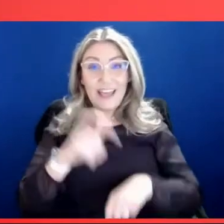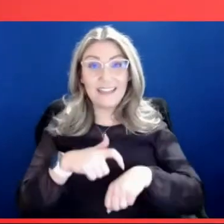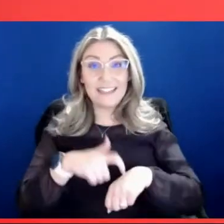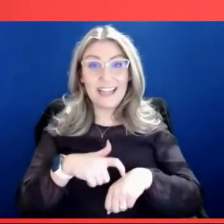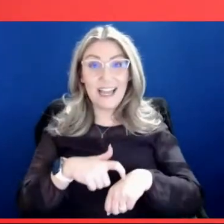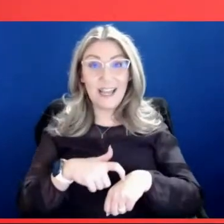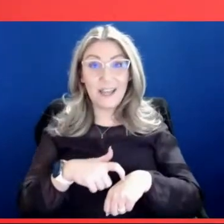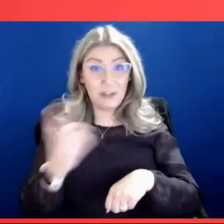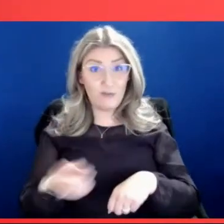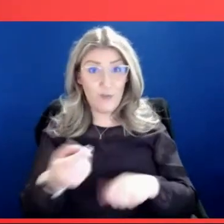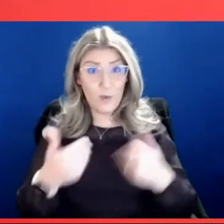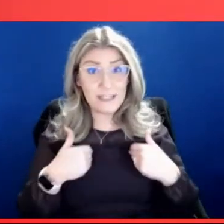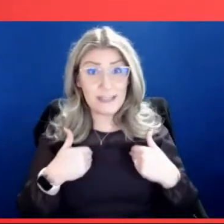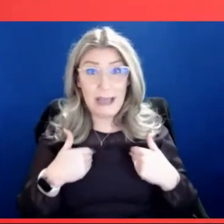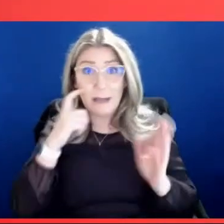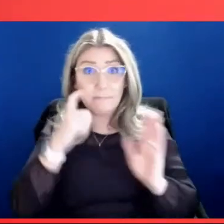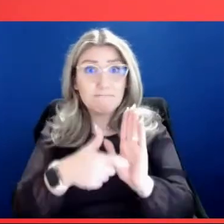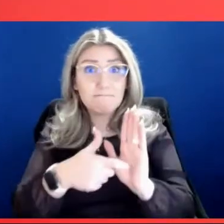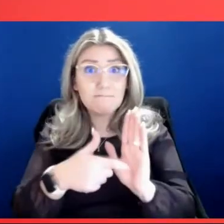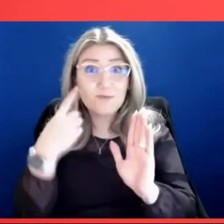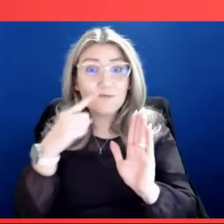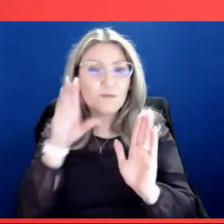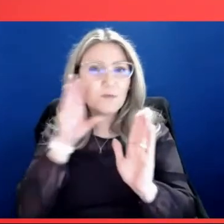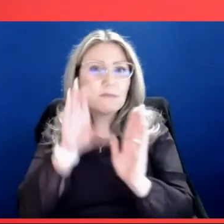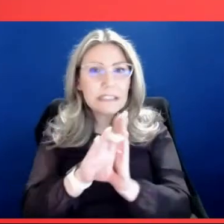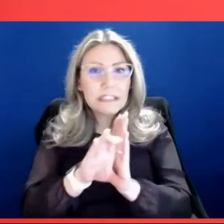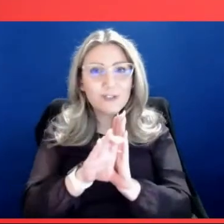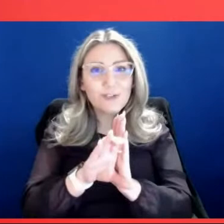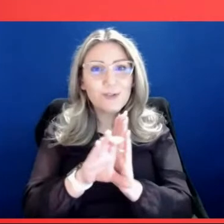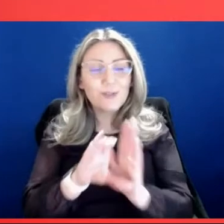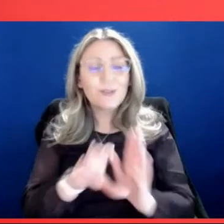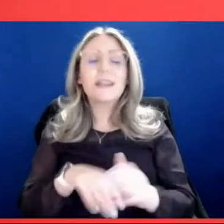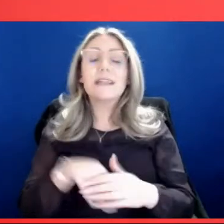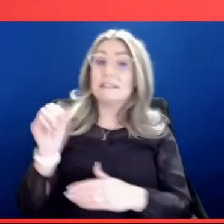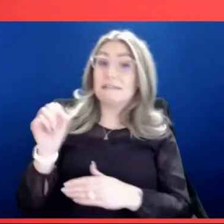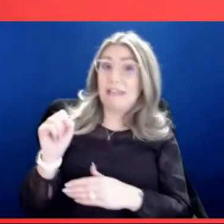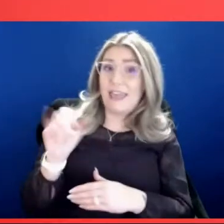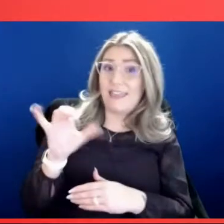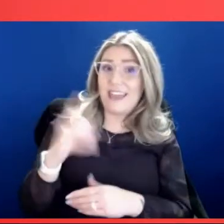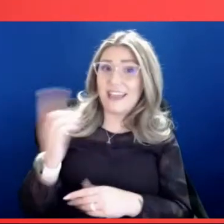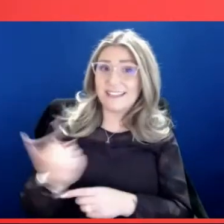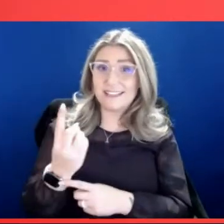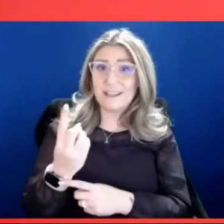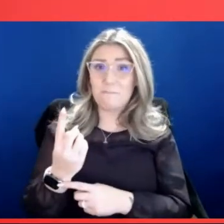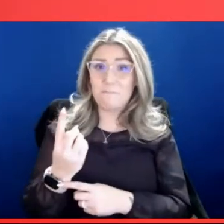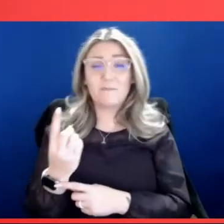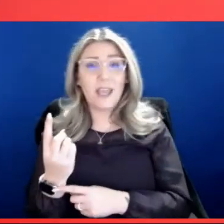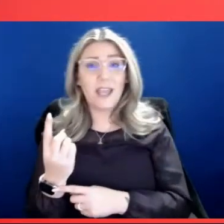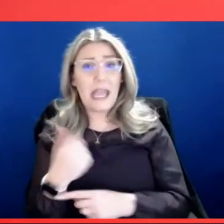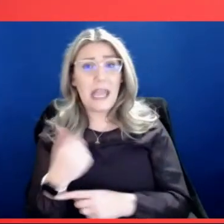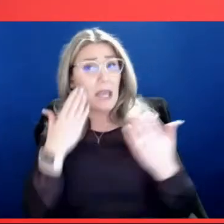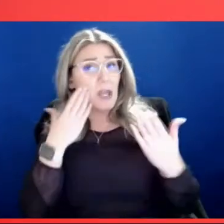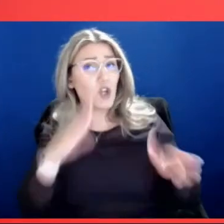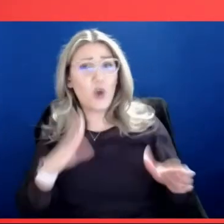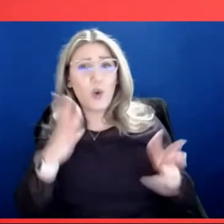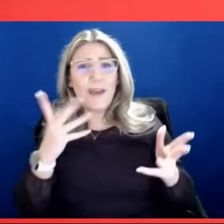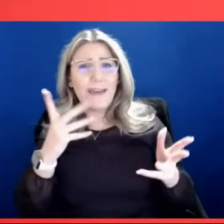had it. the eye? And I had the eye, and I think, and that's something that I don't know what that eye is, but